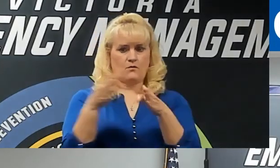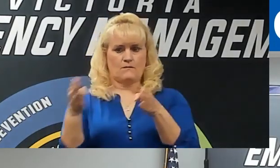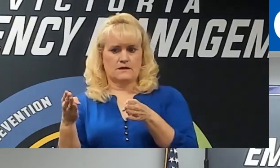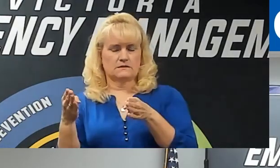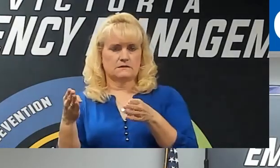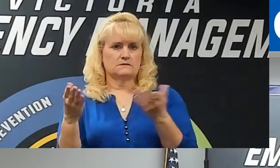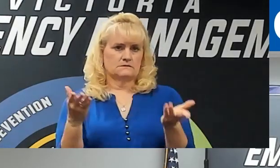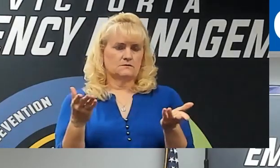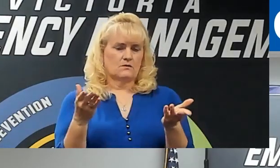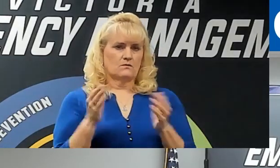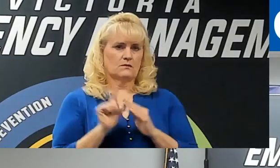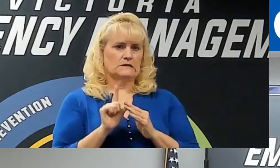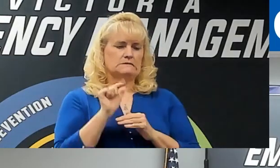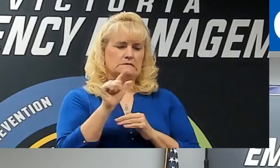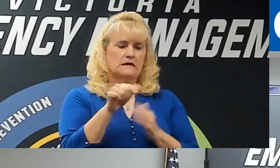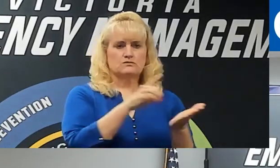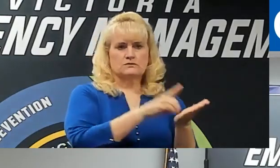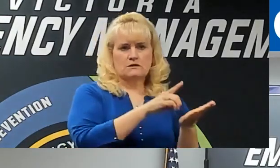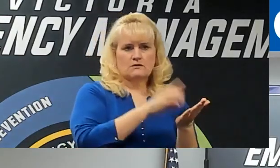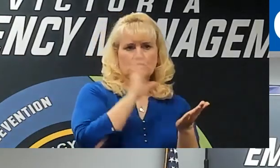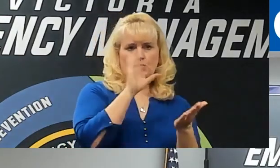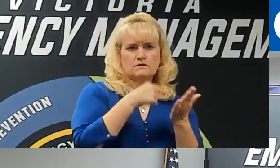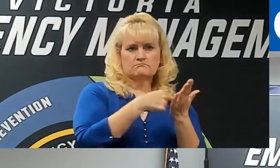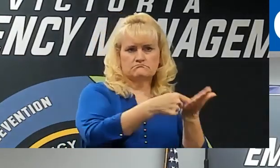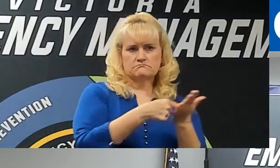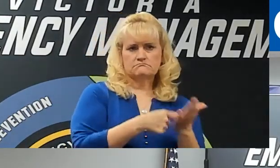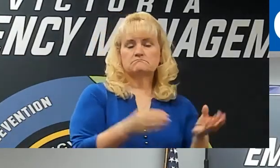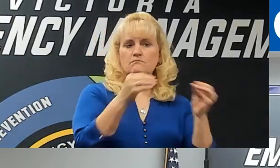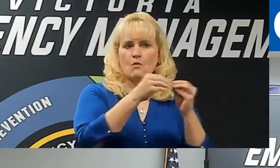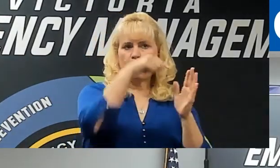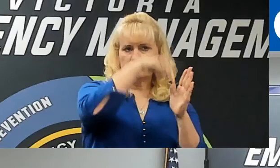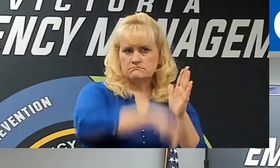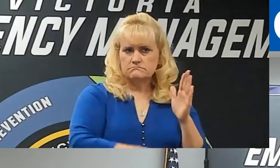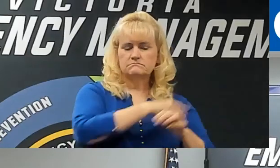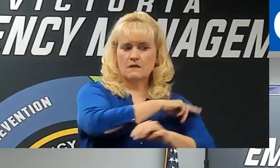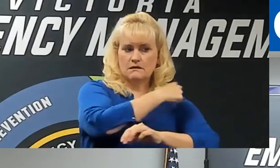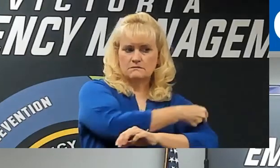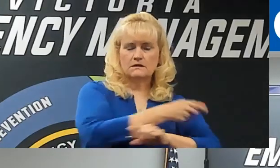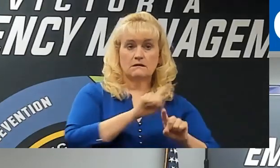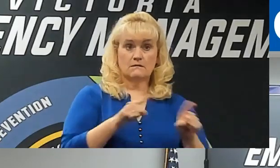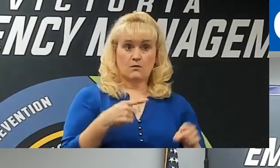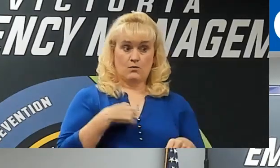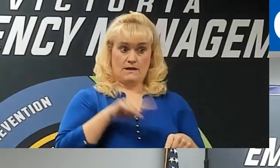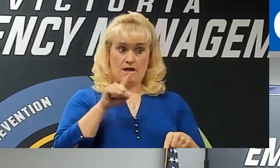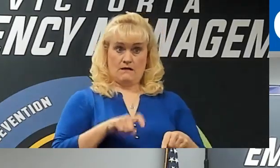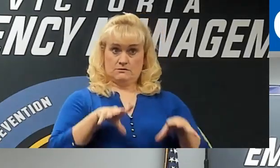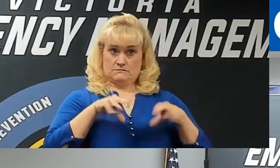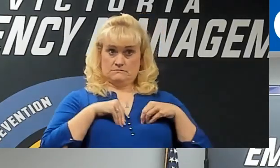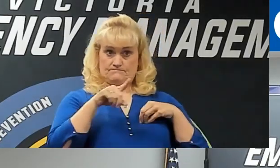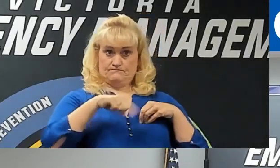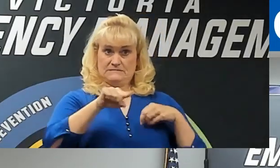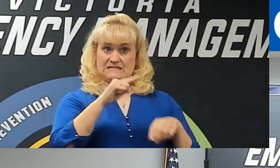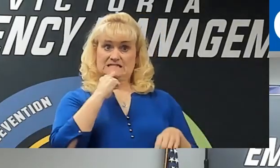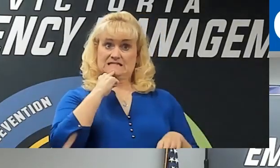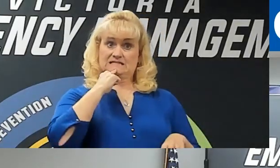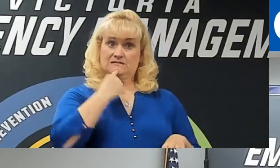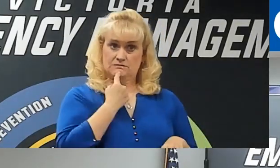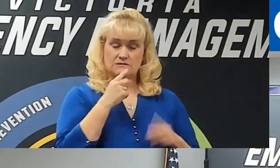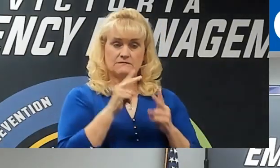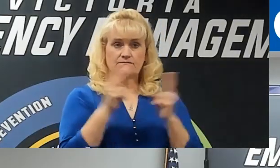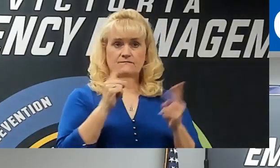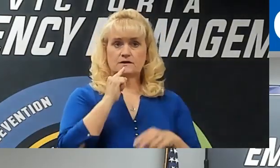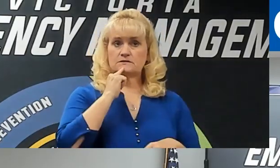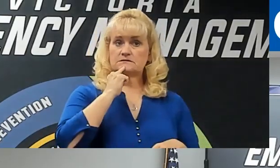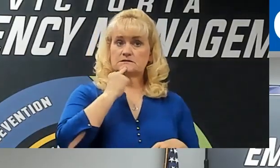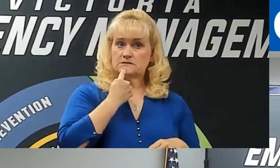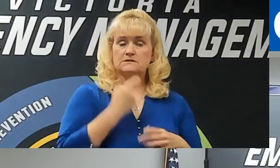to later by Dr. McNeill. But we've got to take this seriously because it is serious.